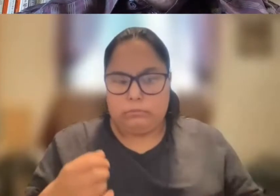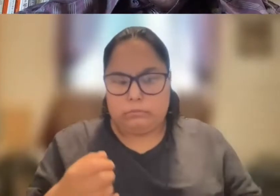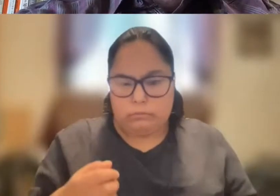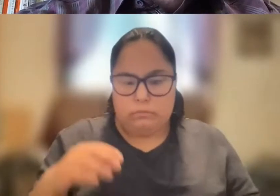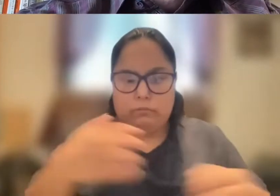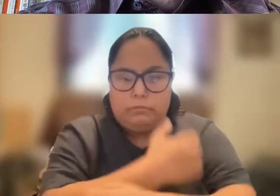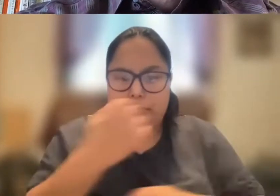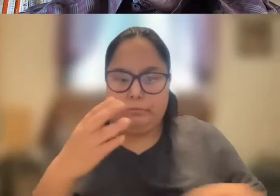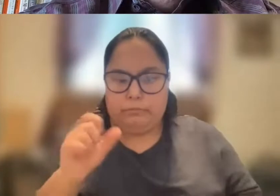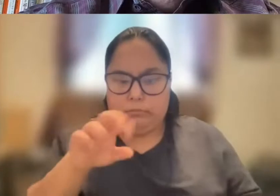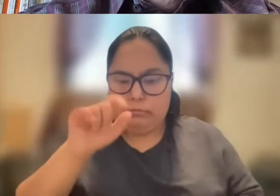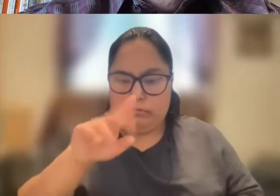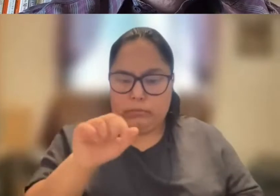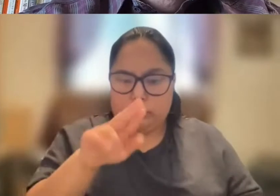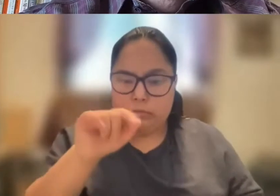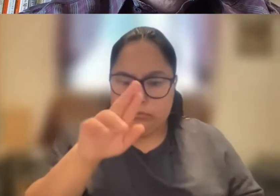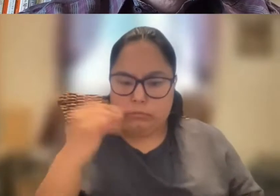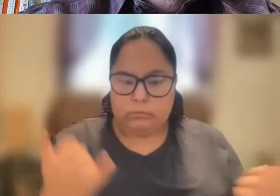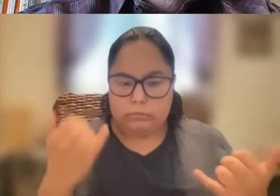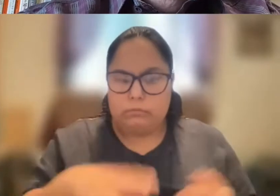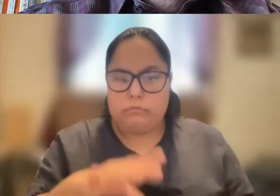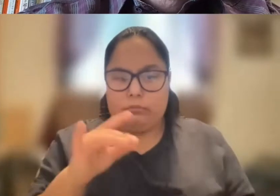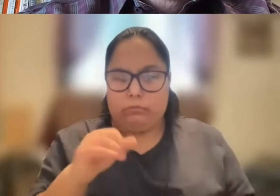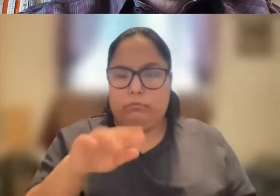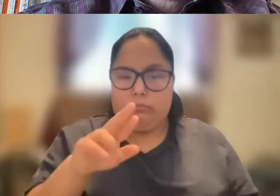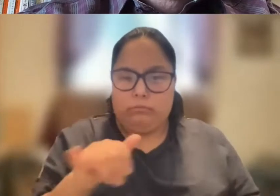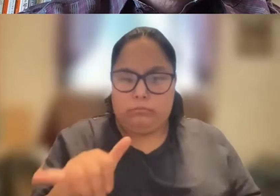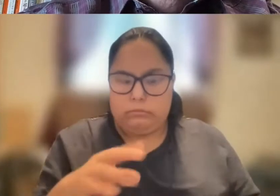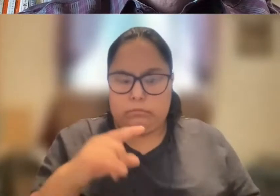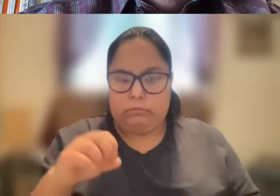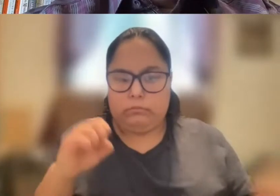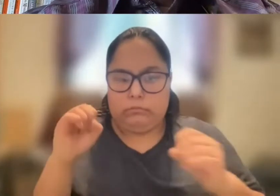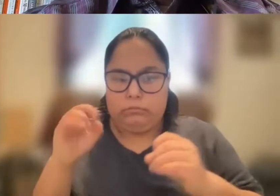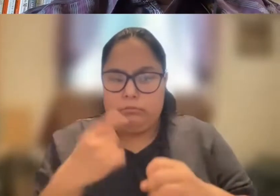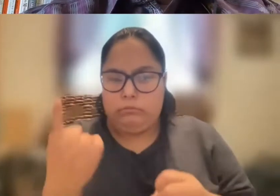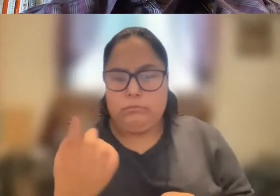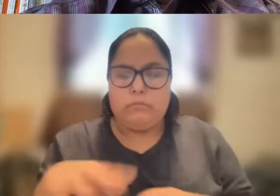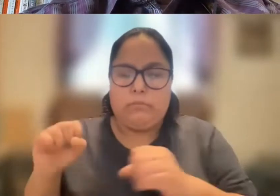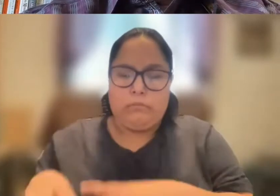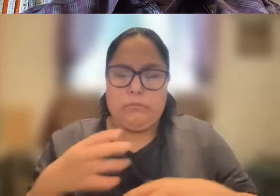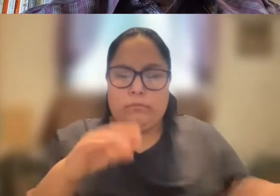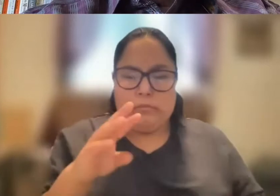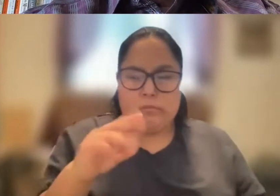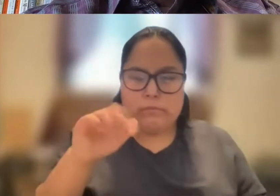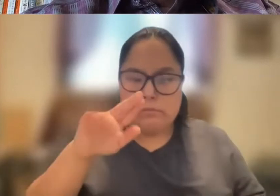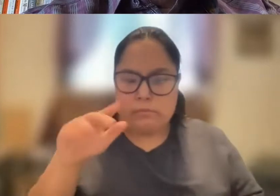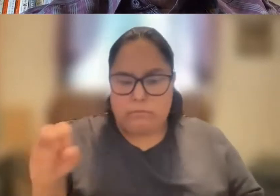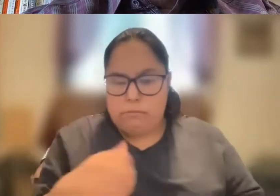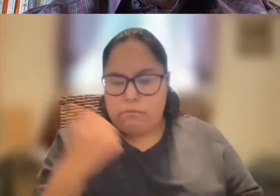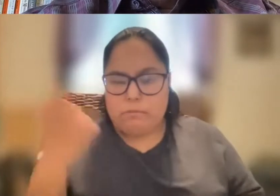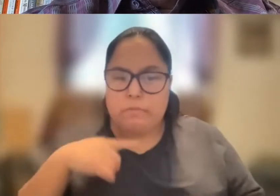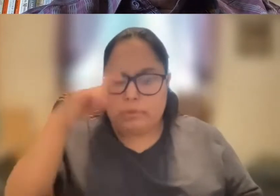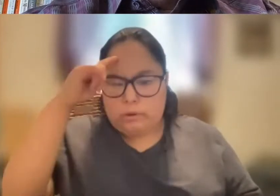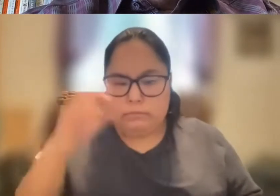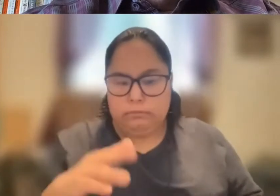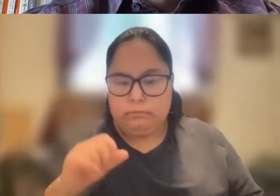and finally it's somebody without military experience. It's somebody from the diverse community, and she's